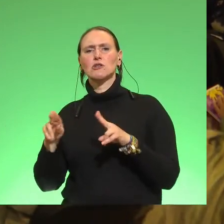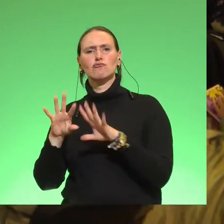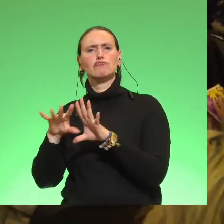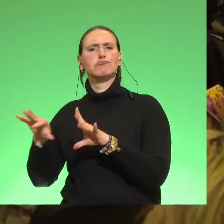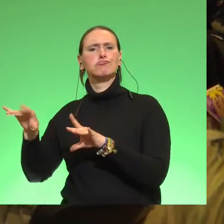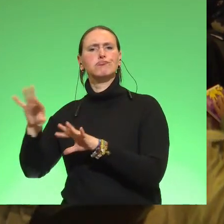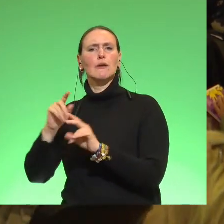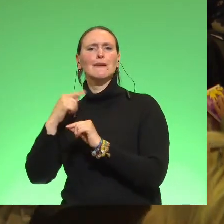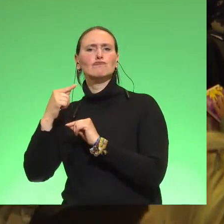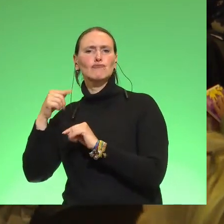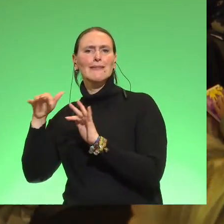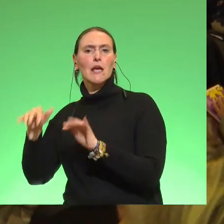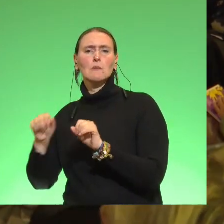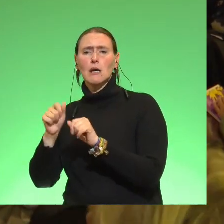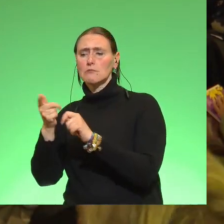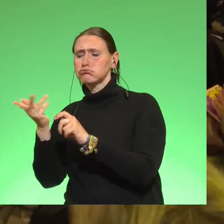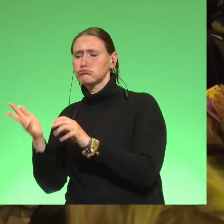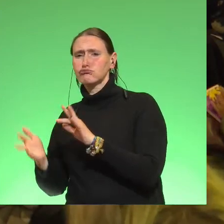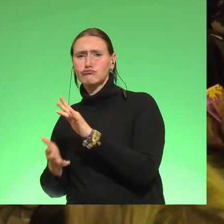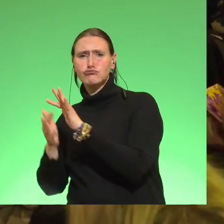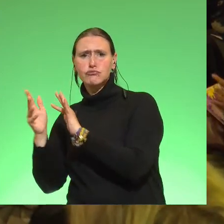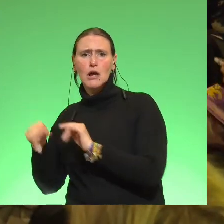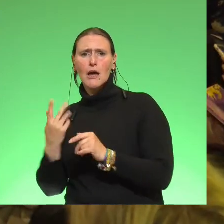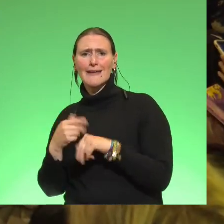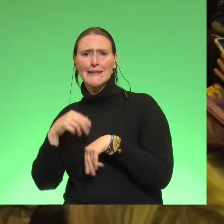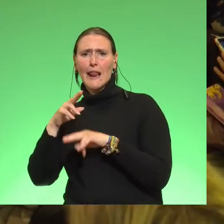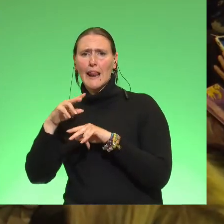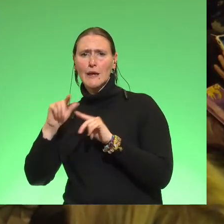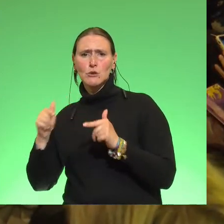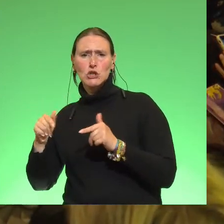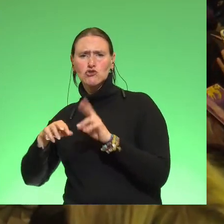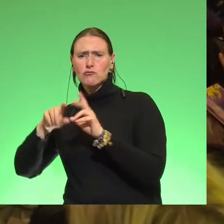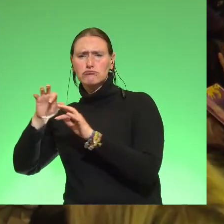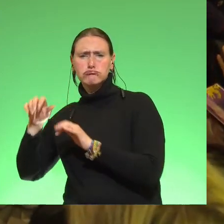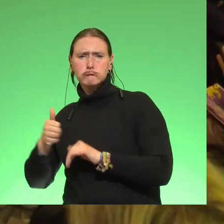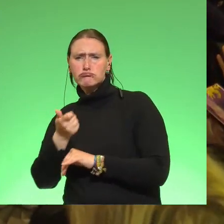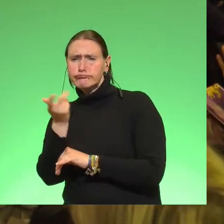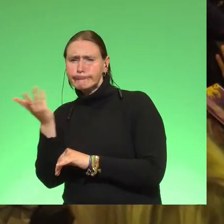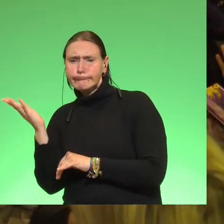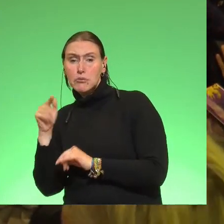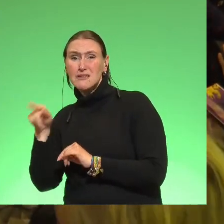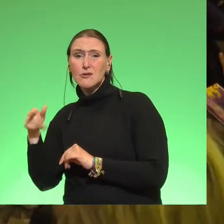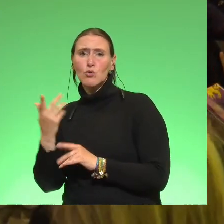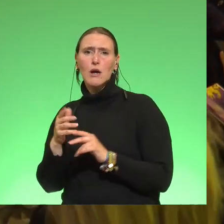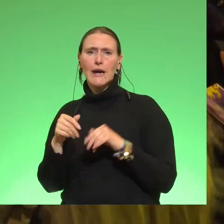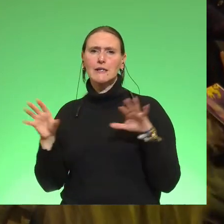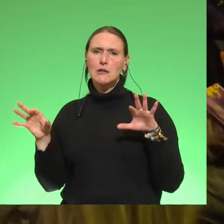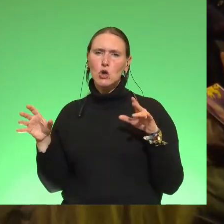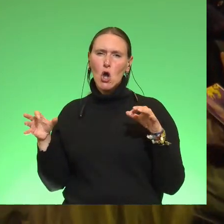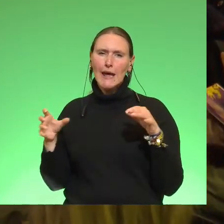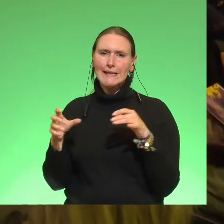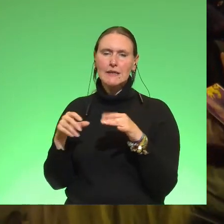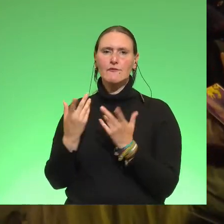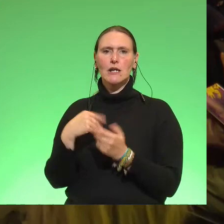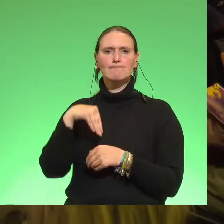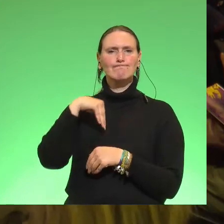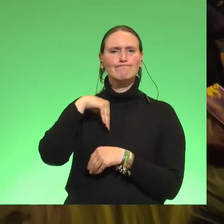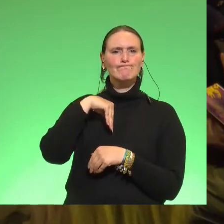that it's a very different collective psychological situation.